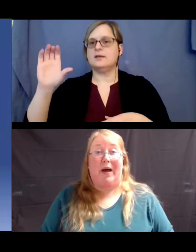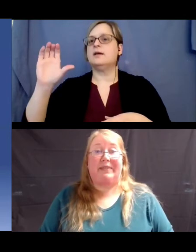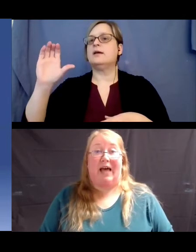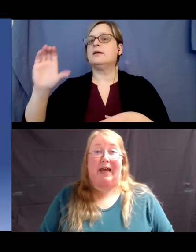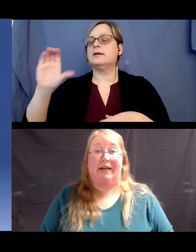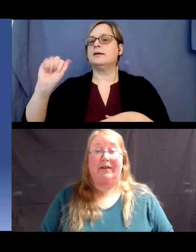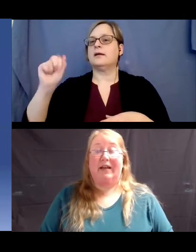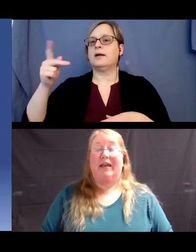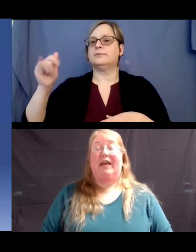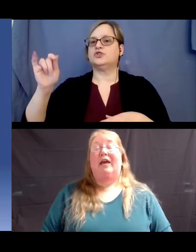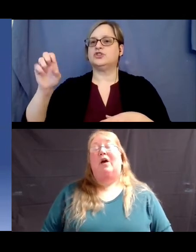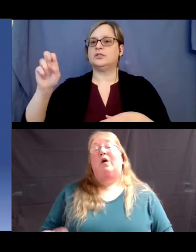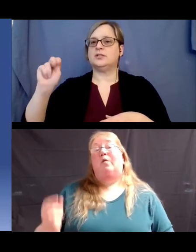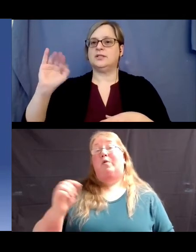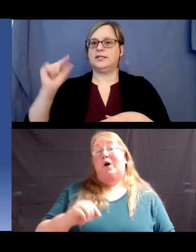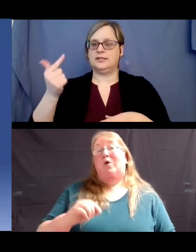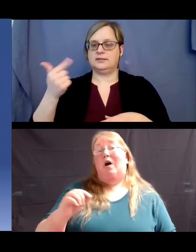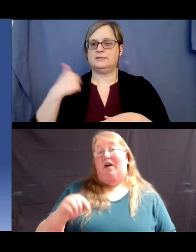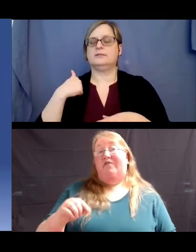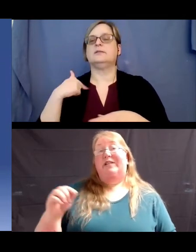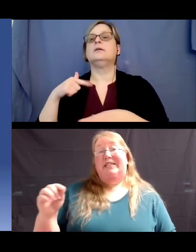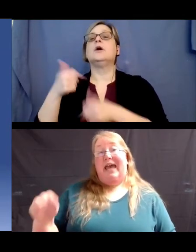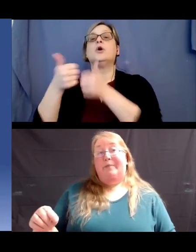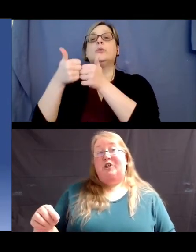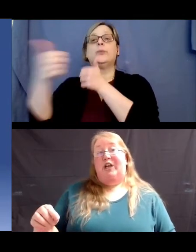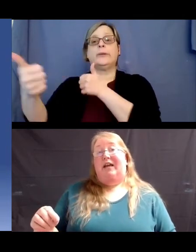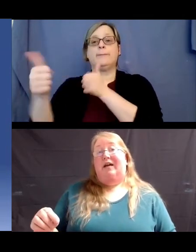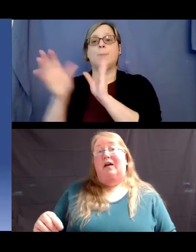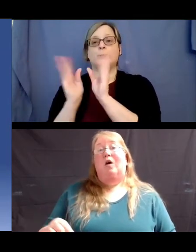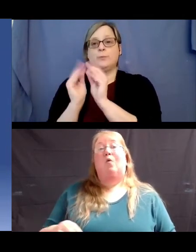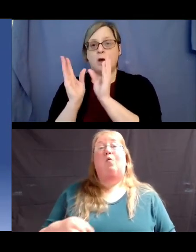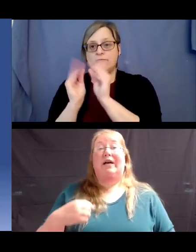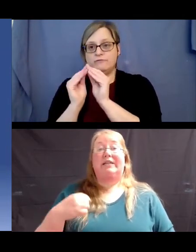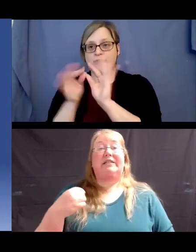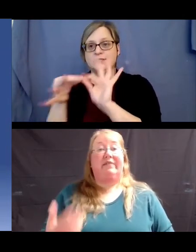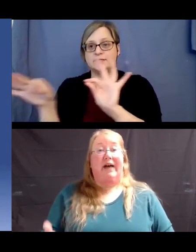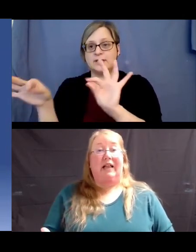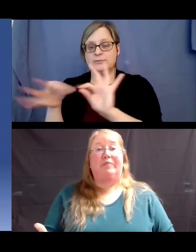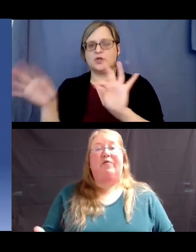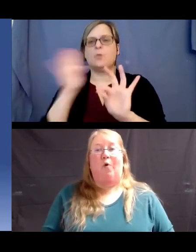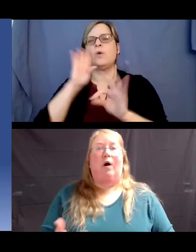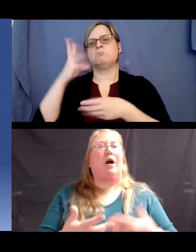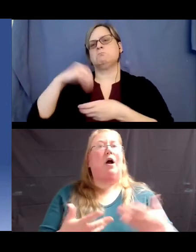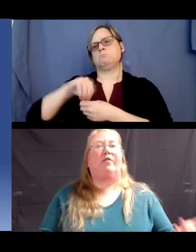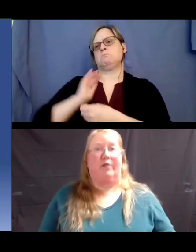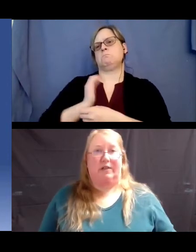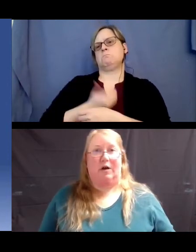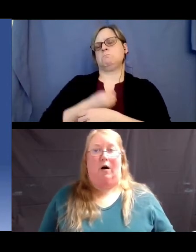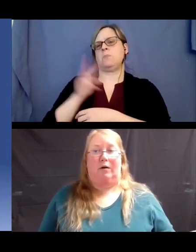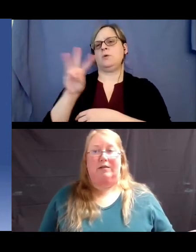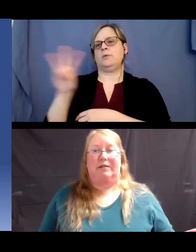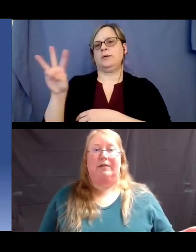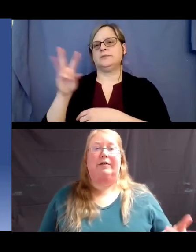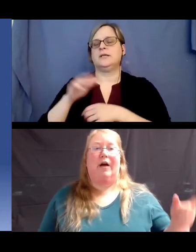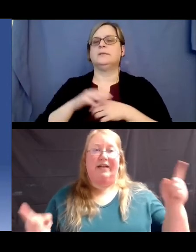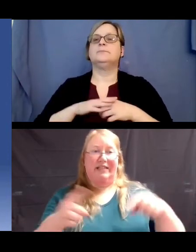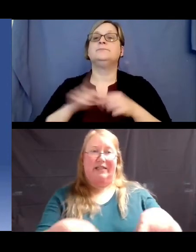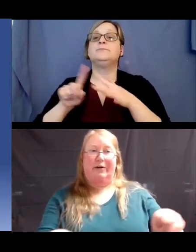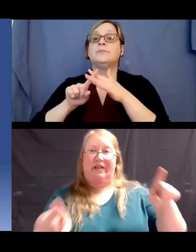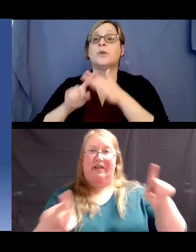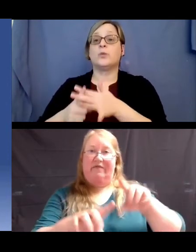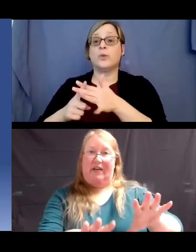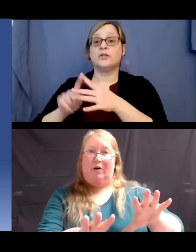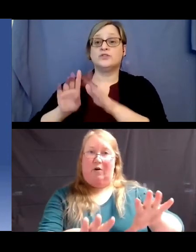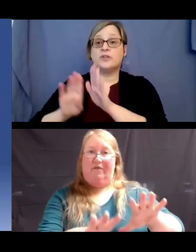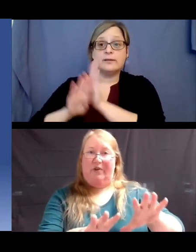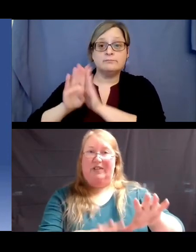our website. Remote Conference Captioning was developed for conference calls, not